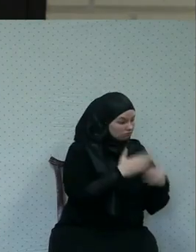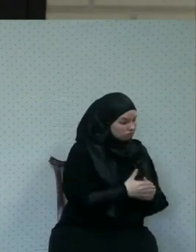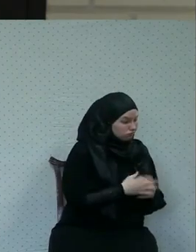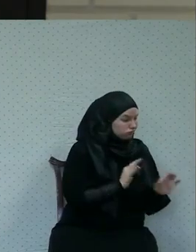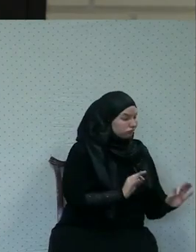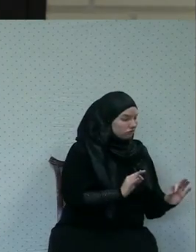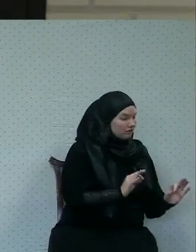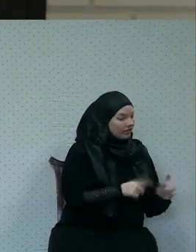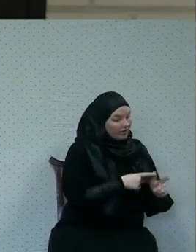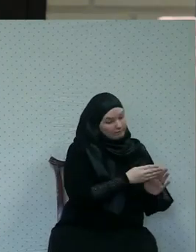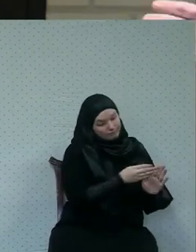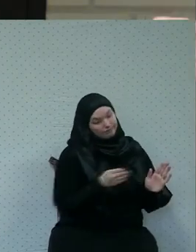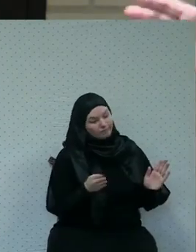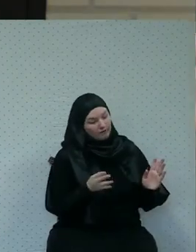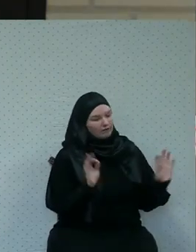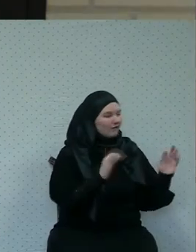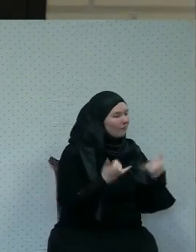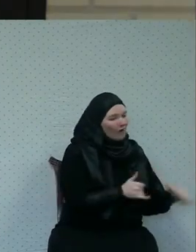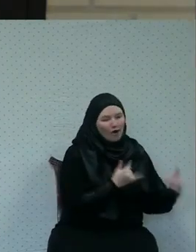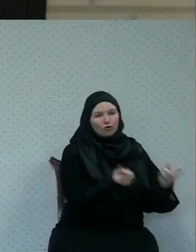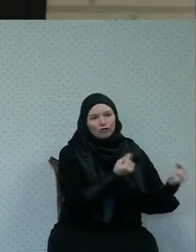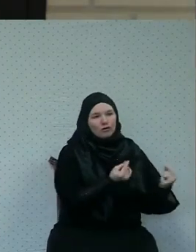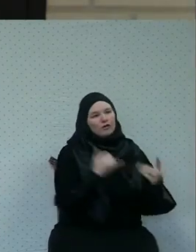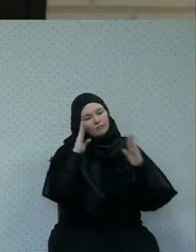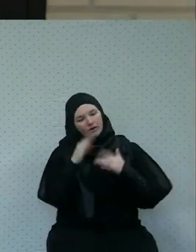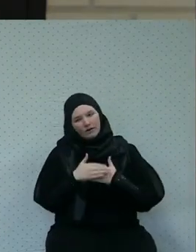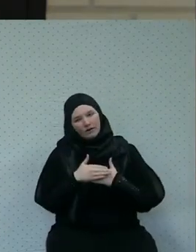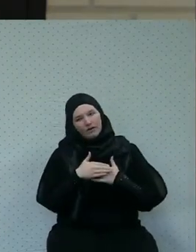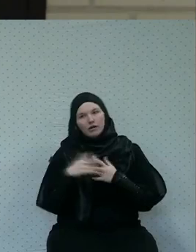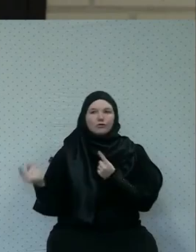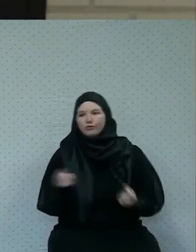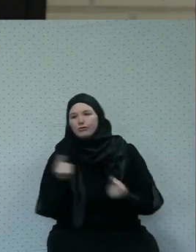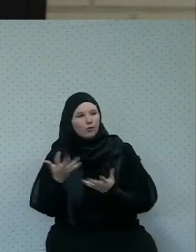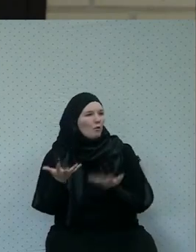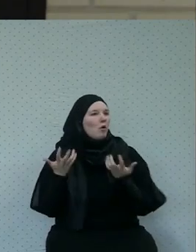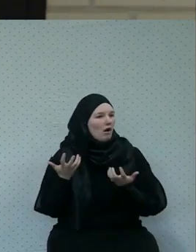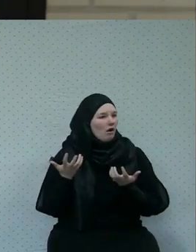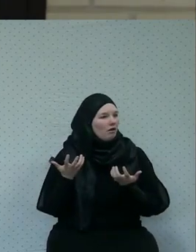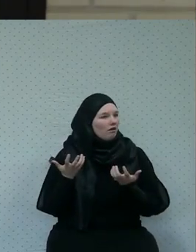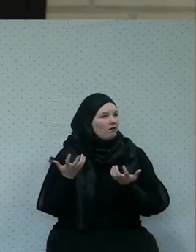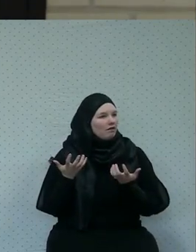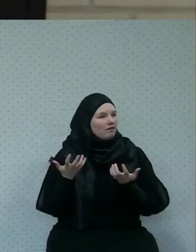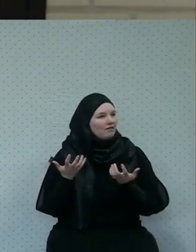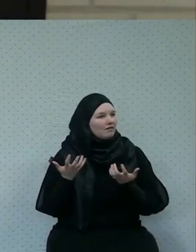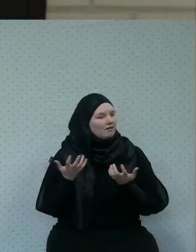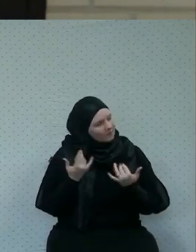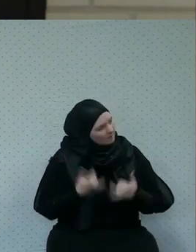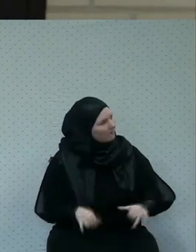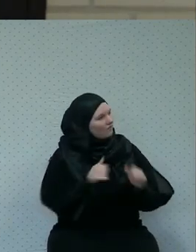order, this should take care of any and everything else. Then the Prophet gives us details